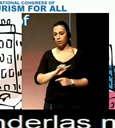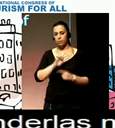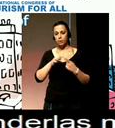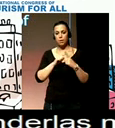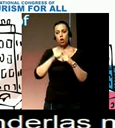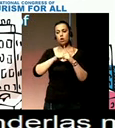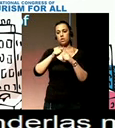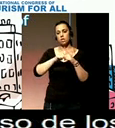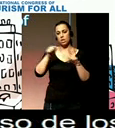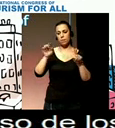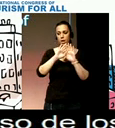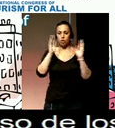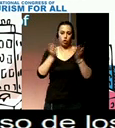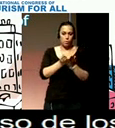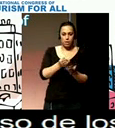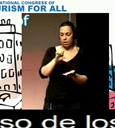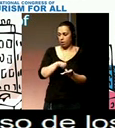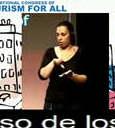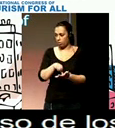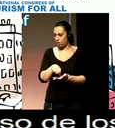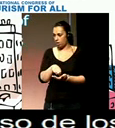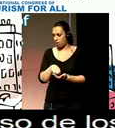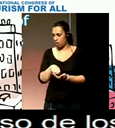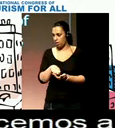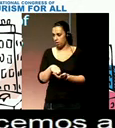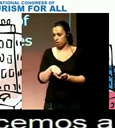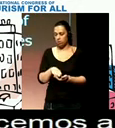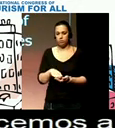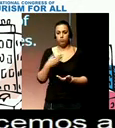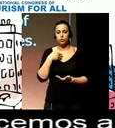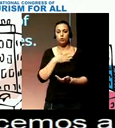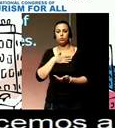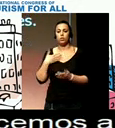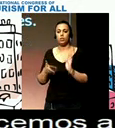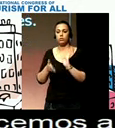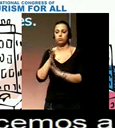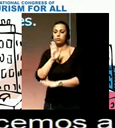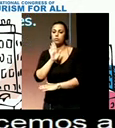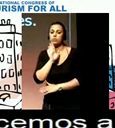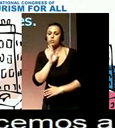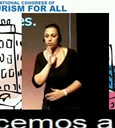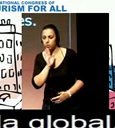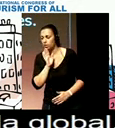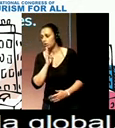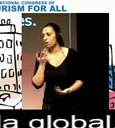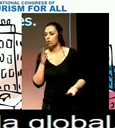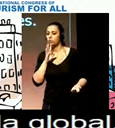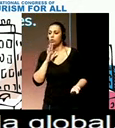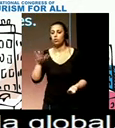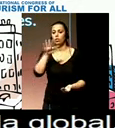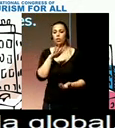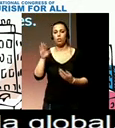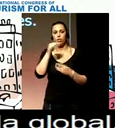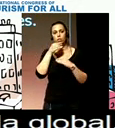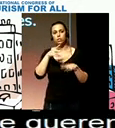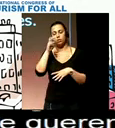different scales. In a global scale, where we want to go, where